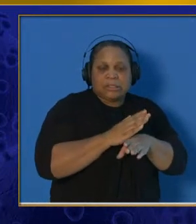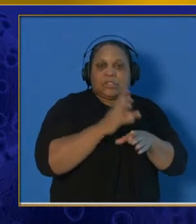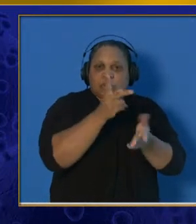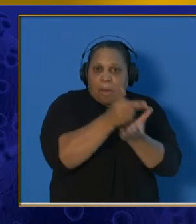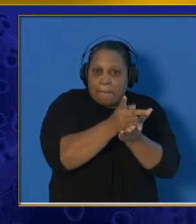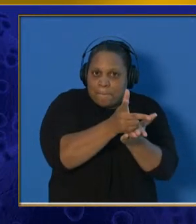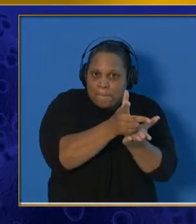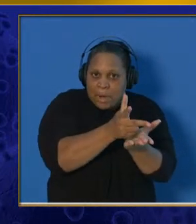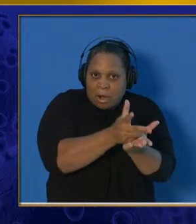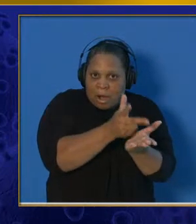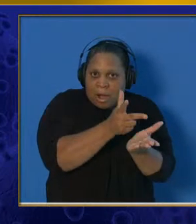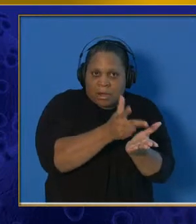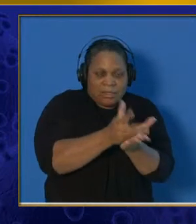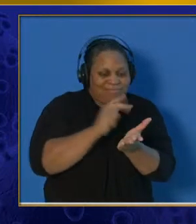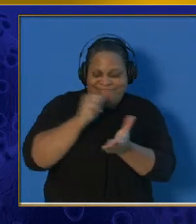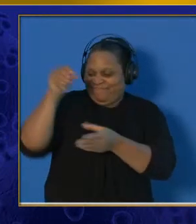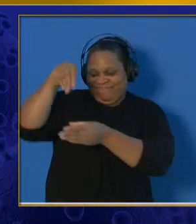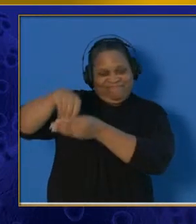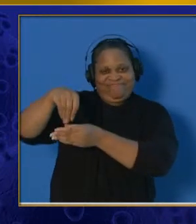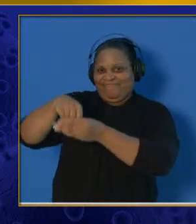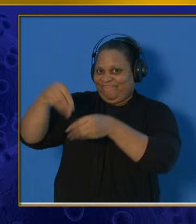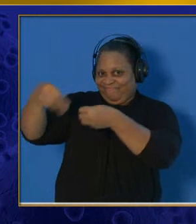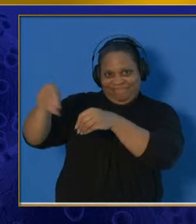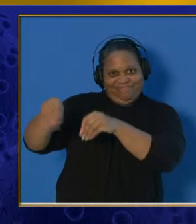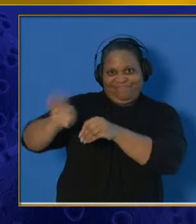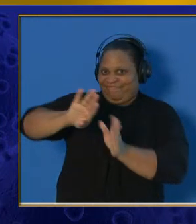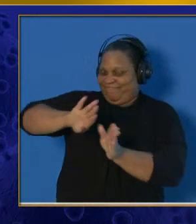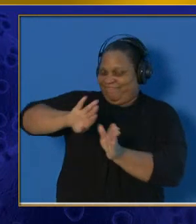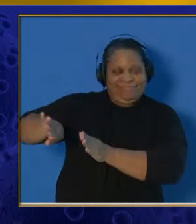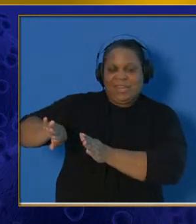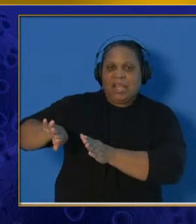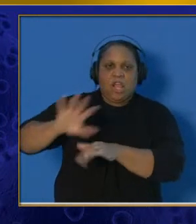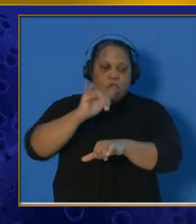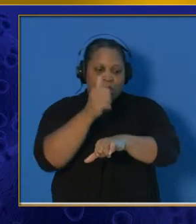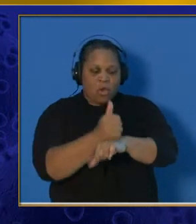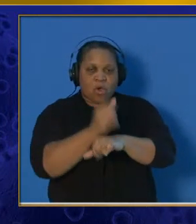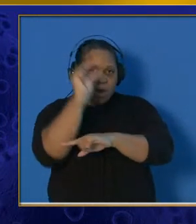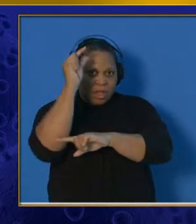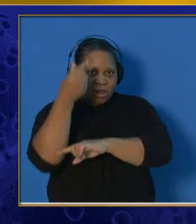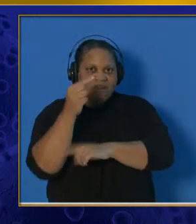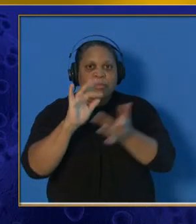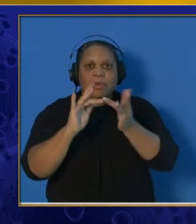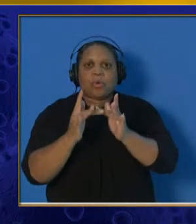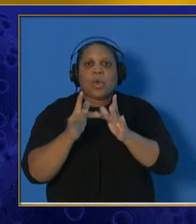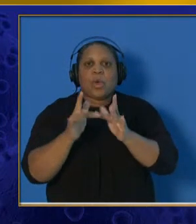lots and not inside the stores. You can book online via the government website at